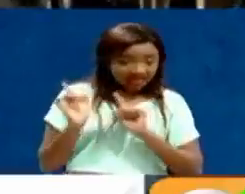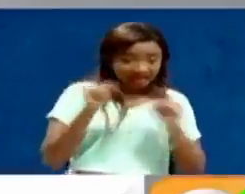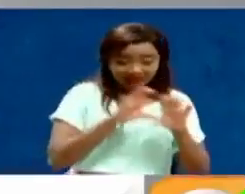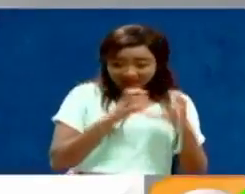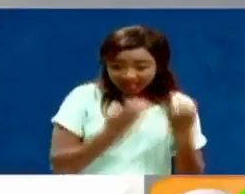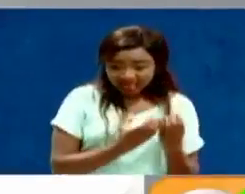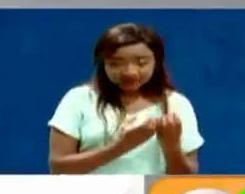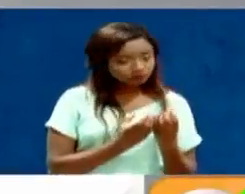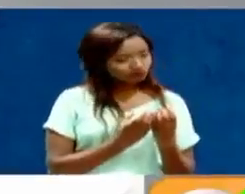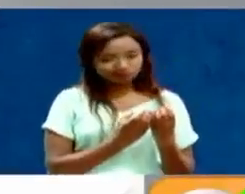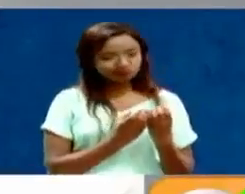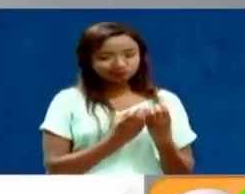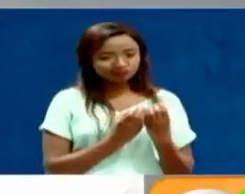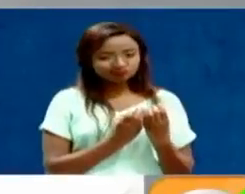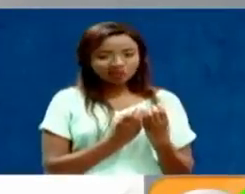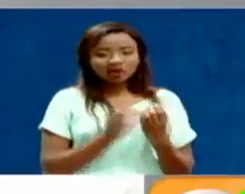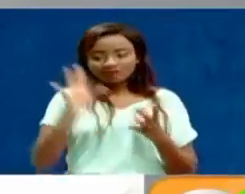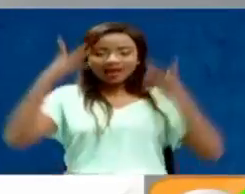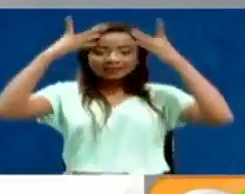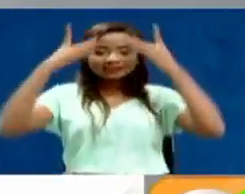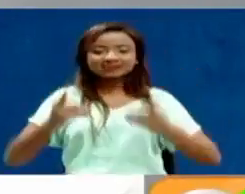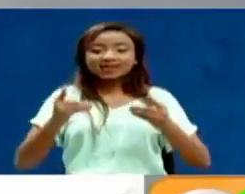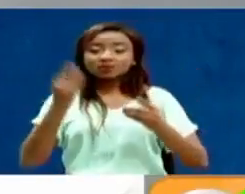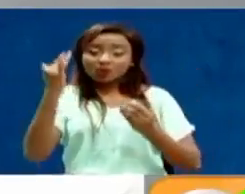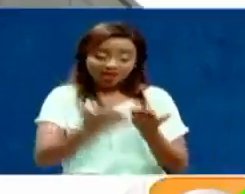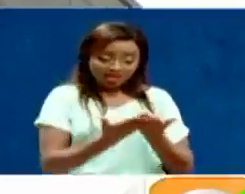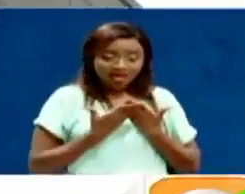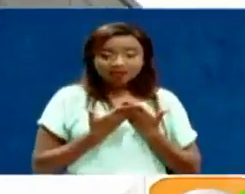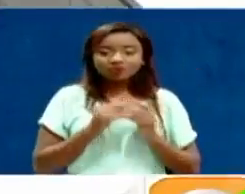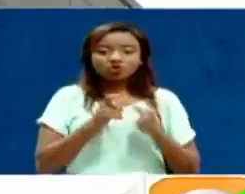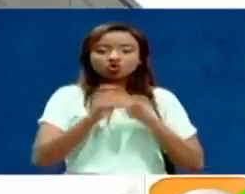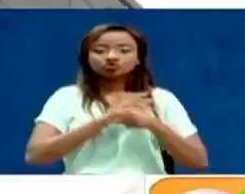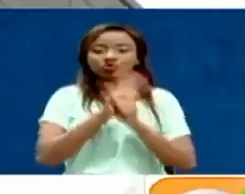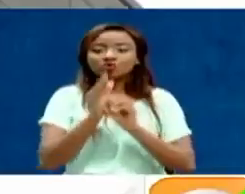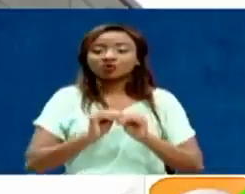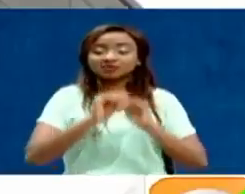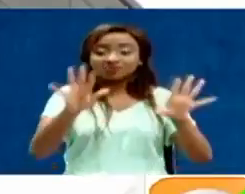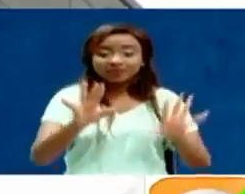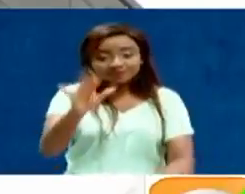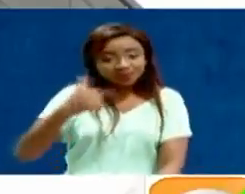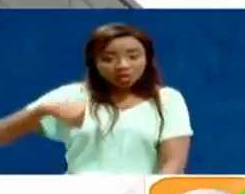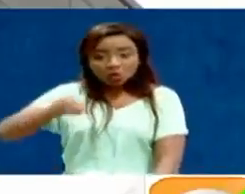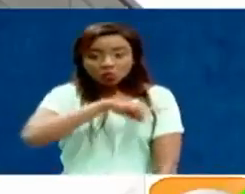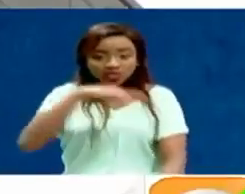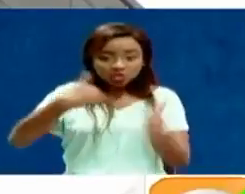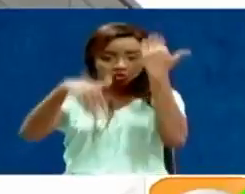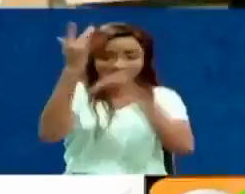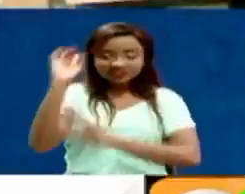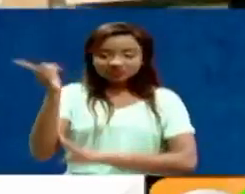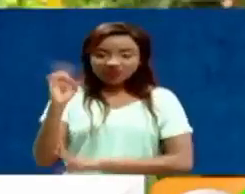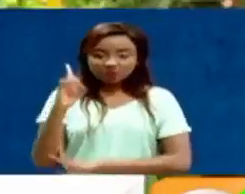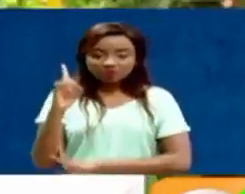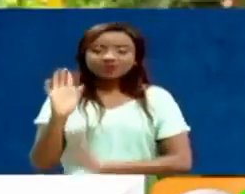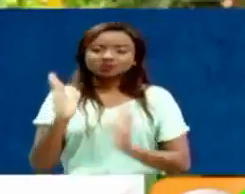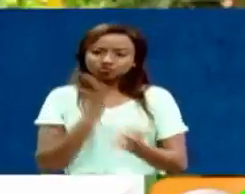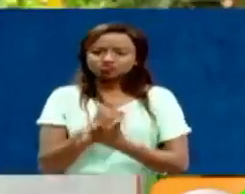year, saying the Senate has reached the decision to help fight the spread of coronavirus. University of Nairobi, as you recognize, is